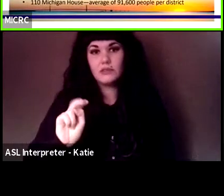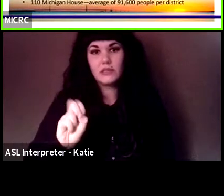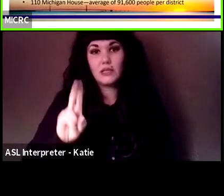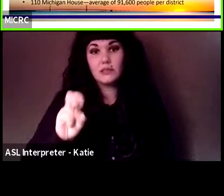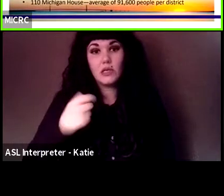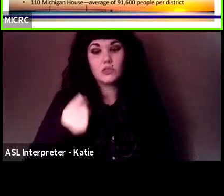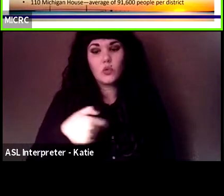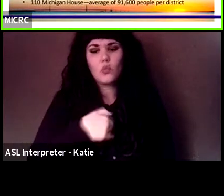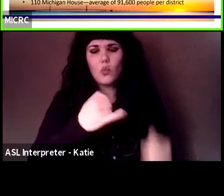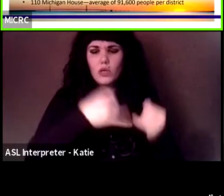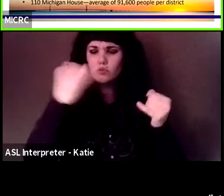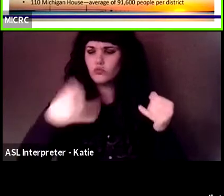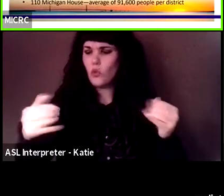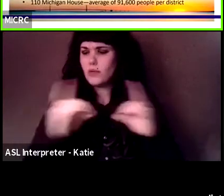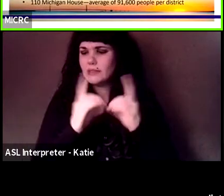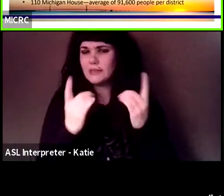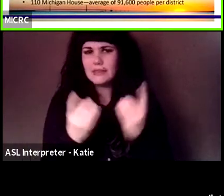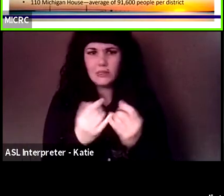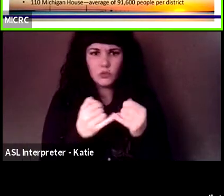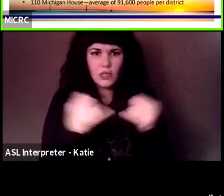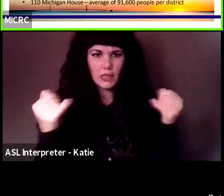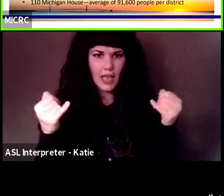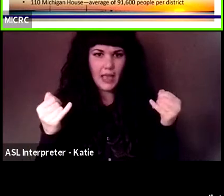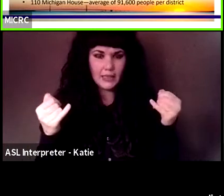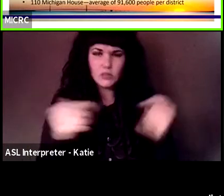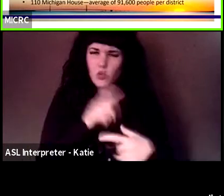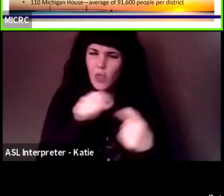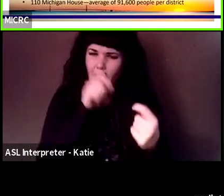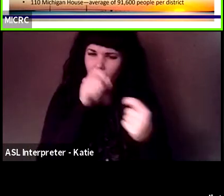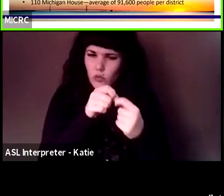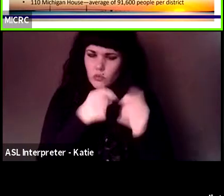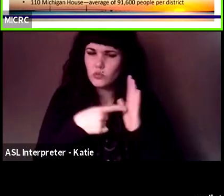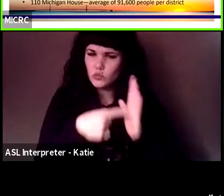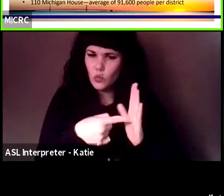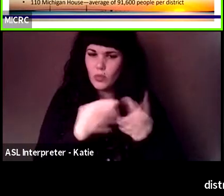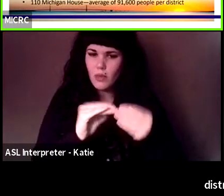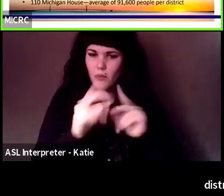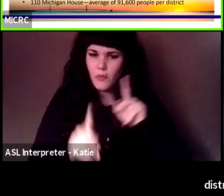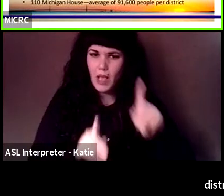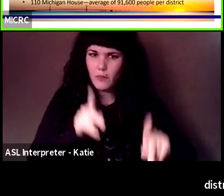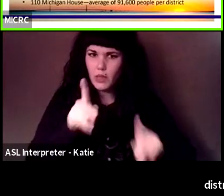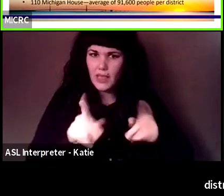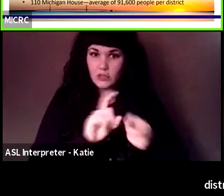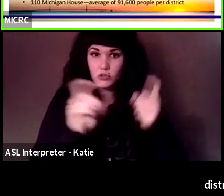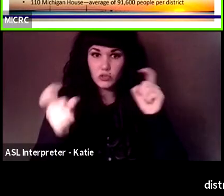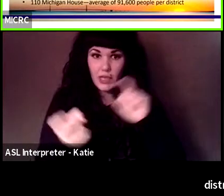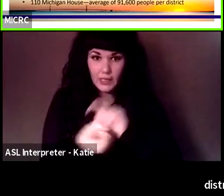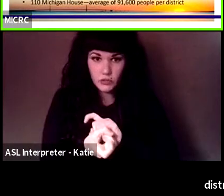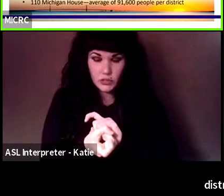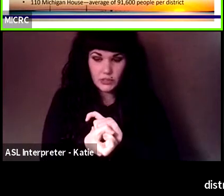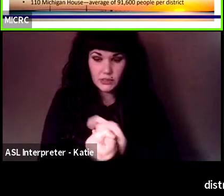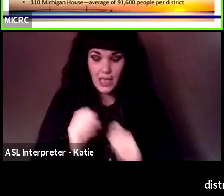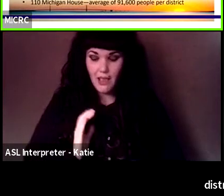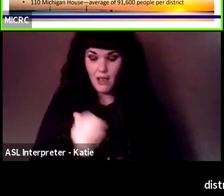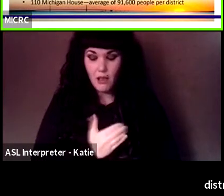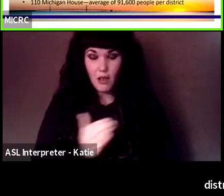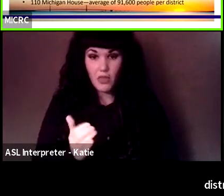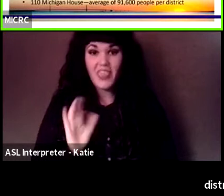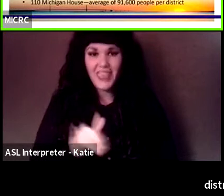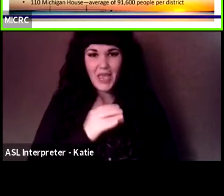to accurately reflect the population changes. The process of drawing district lines is known